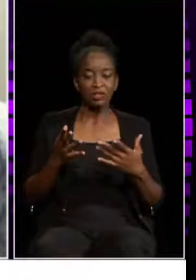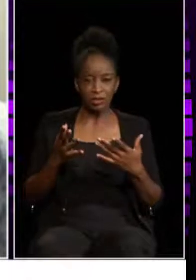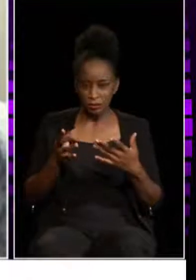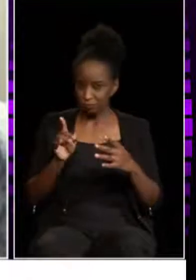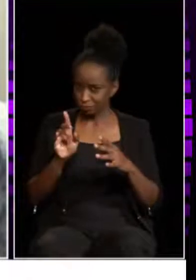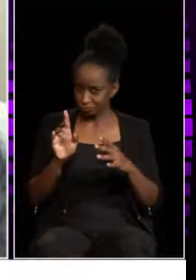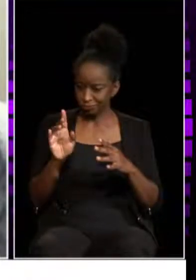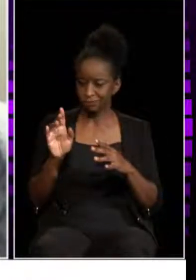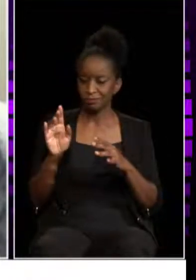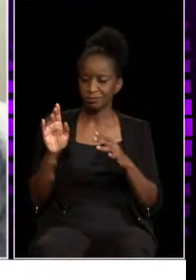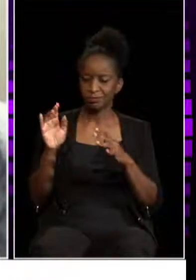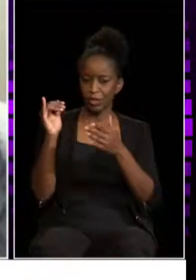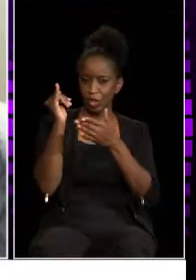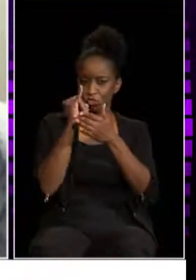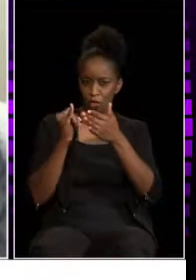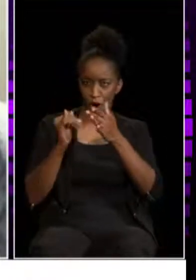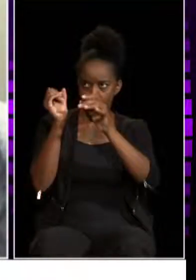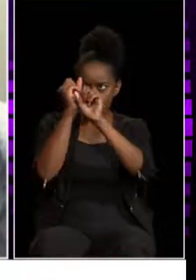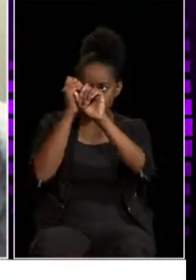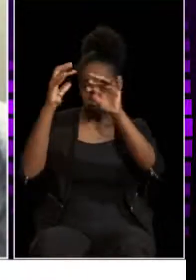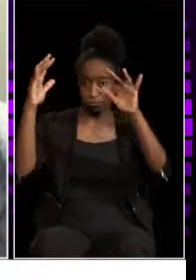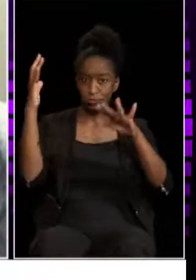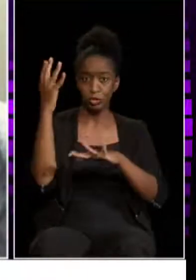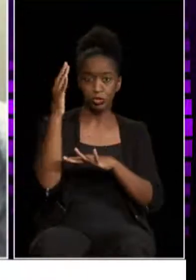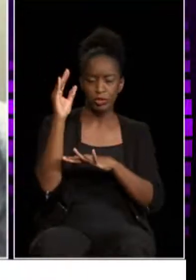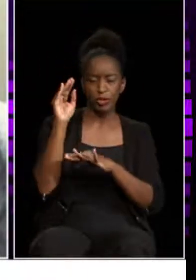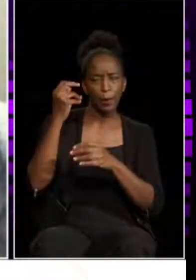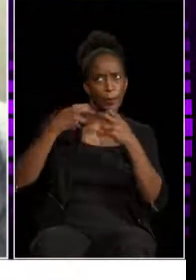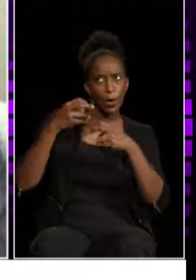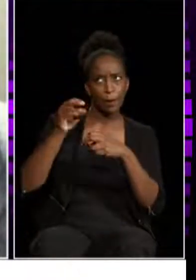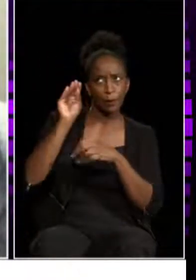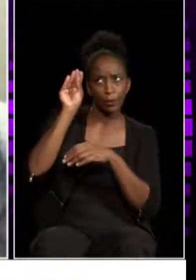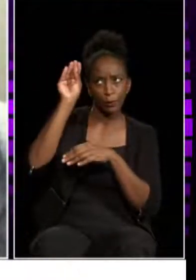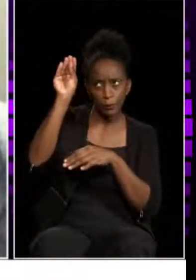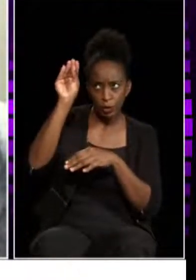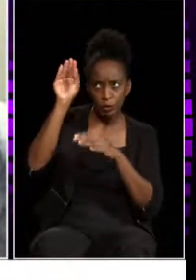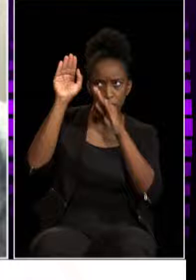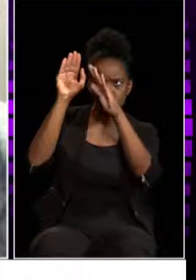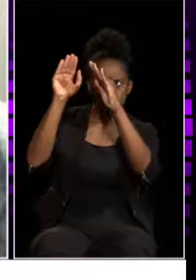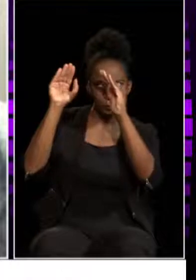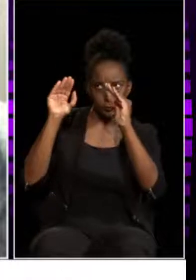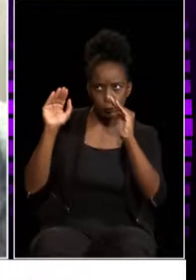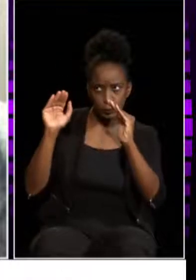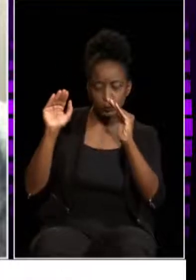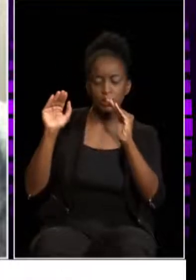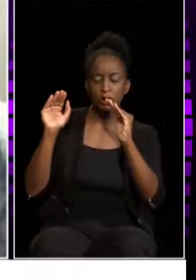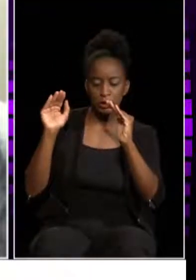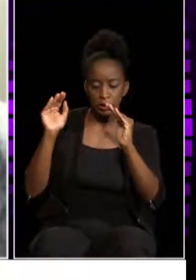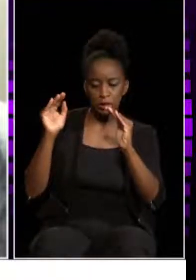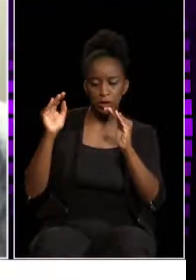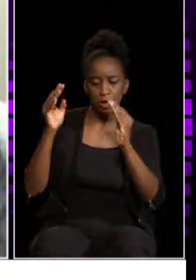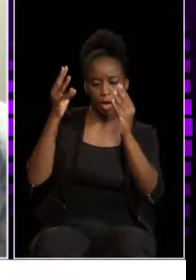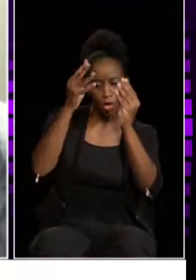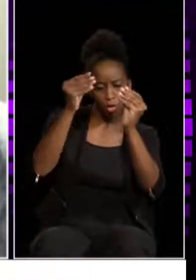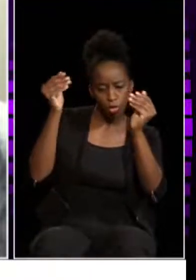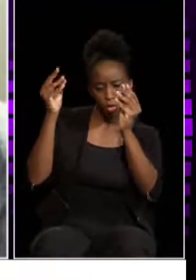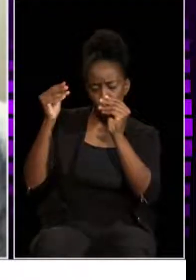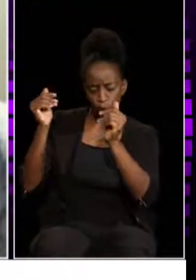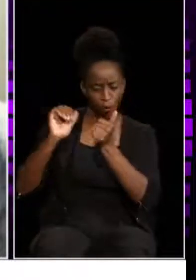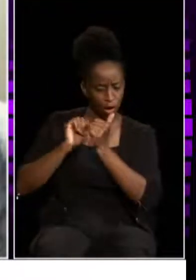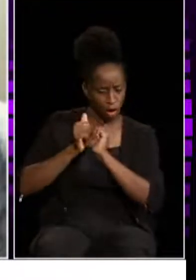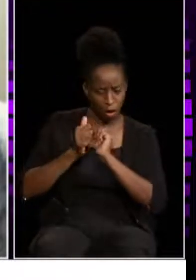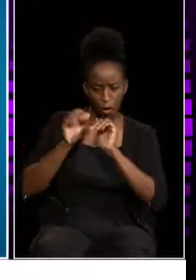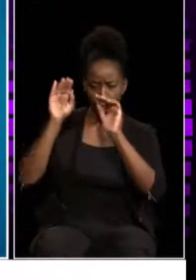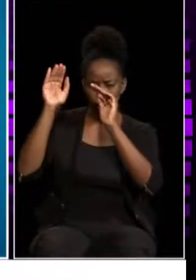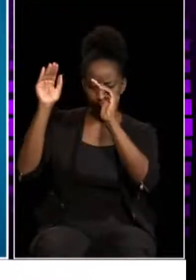I would have done, and I found them to be extremely helpful. Thanks so much for